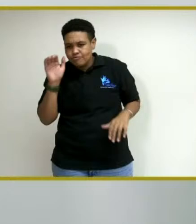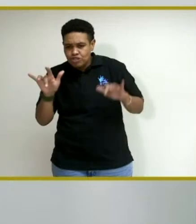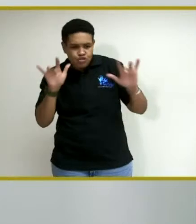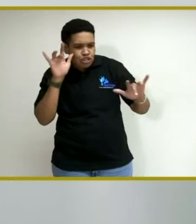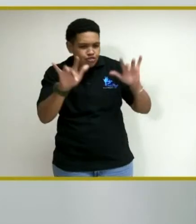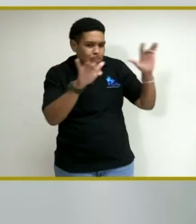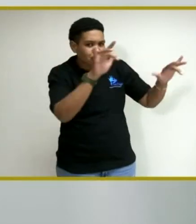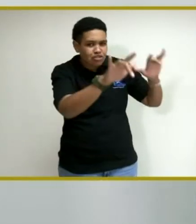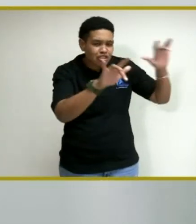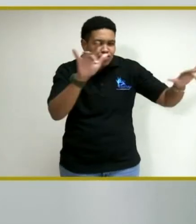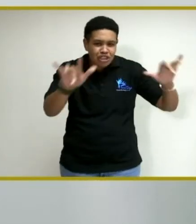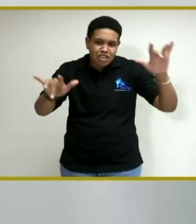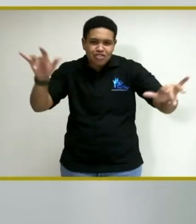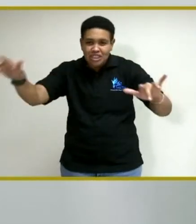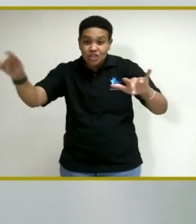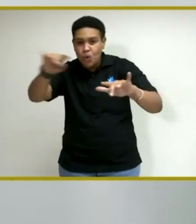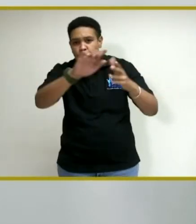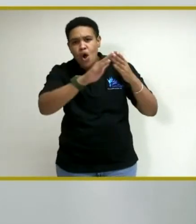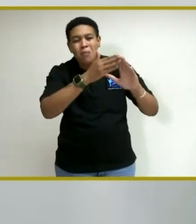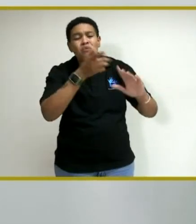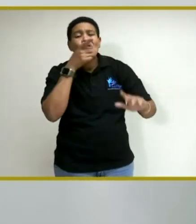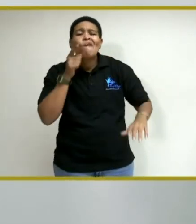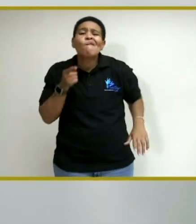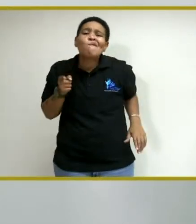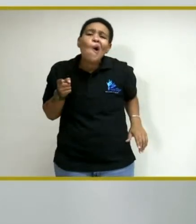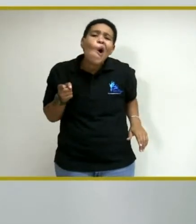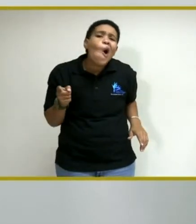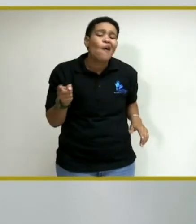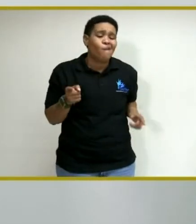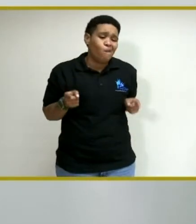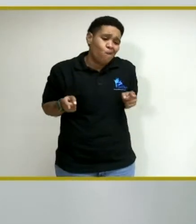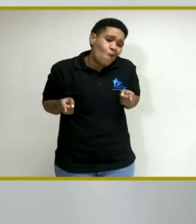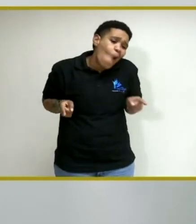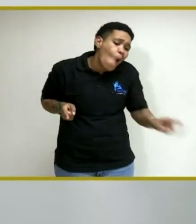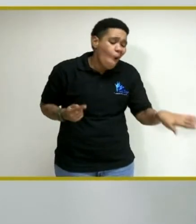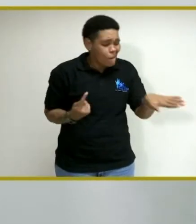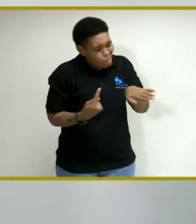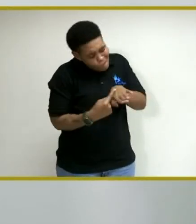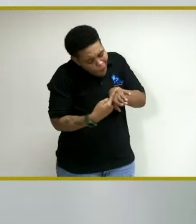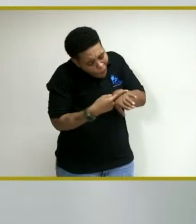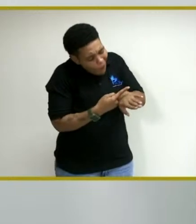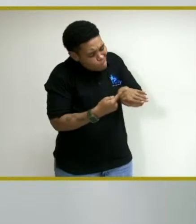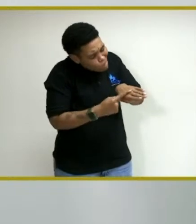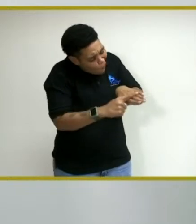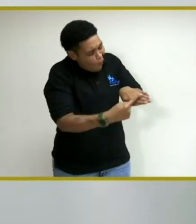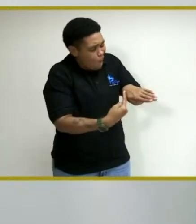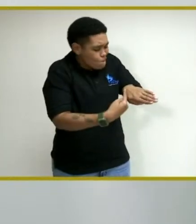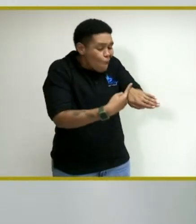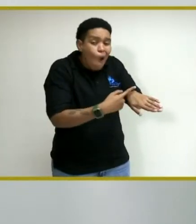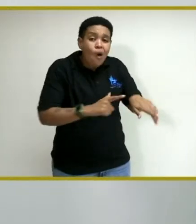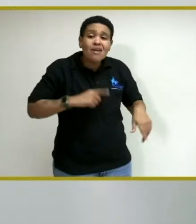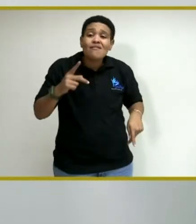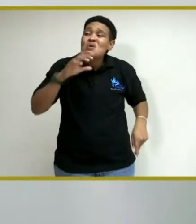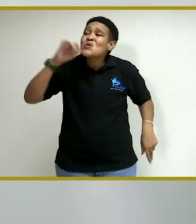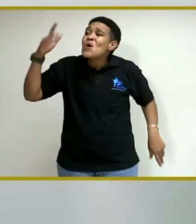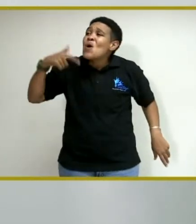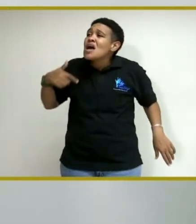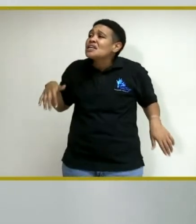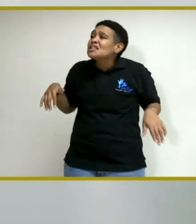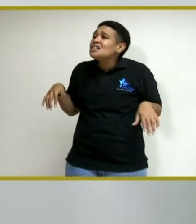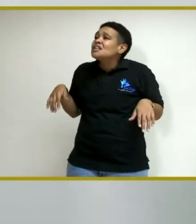persons who live in the very deep rural parts, persons who don't go out very much because of age or other